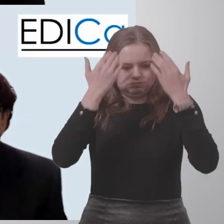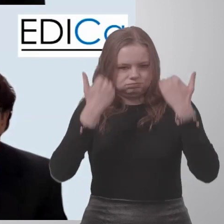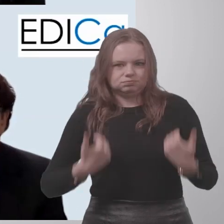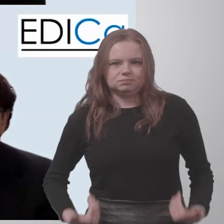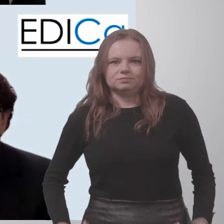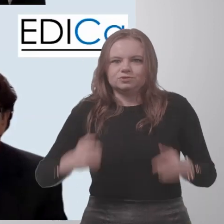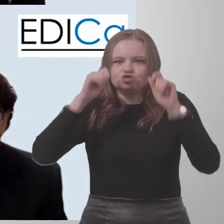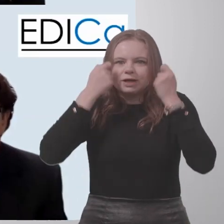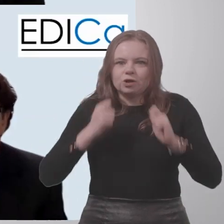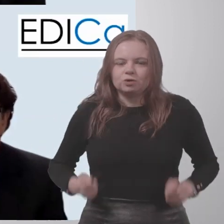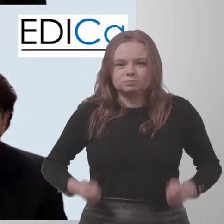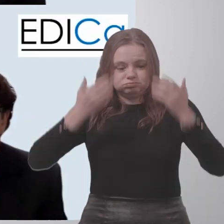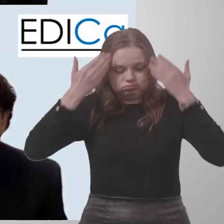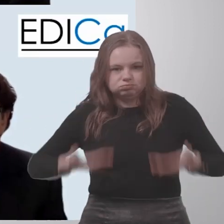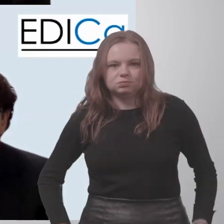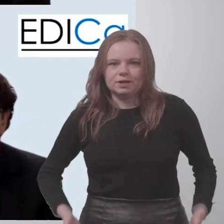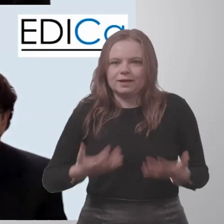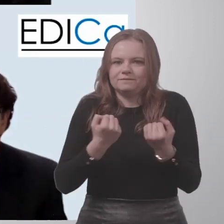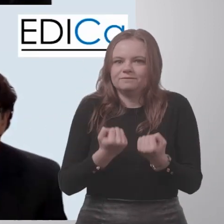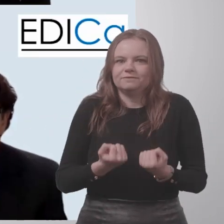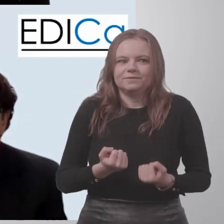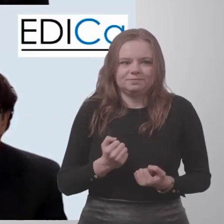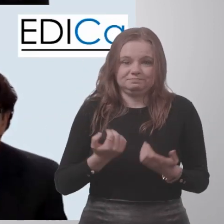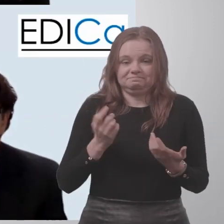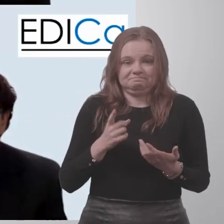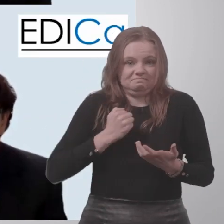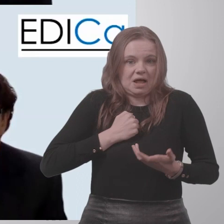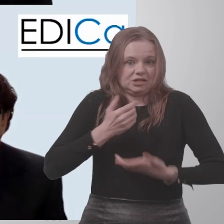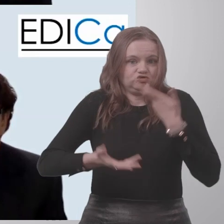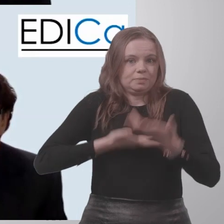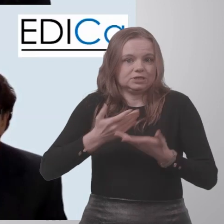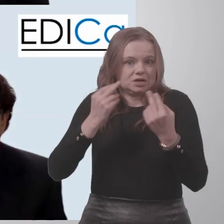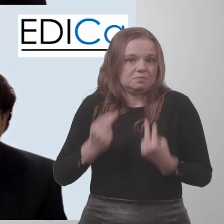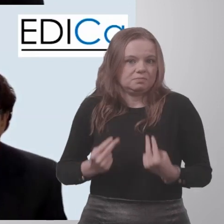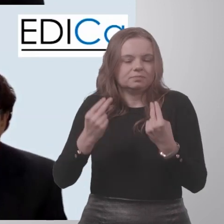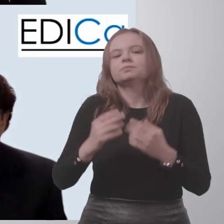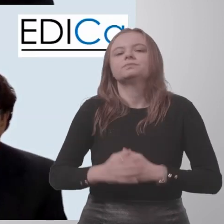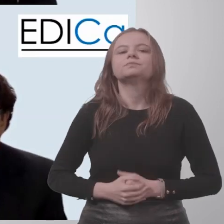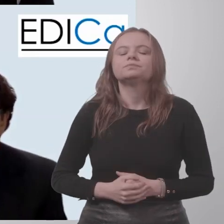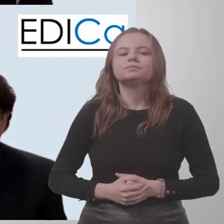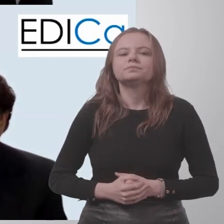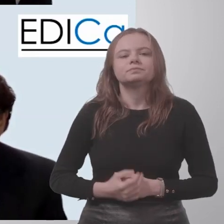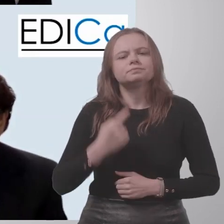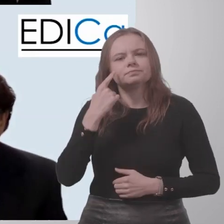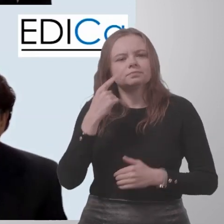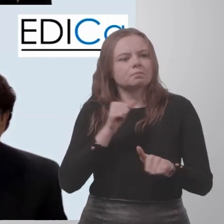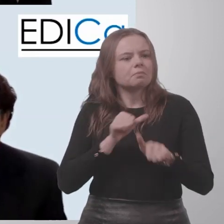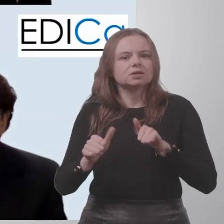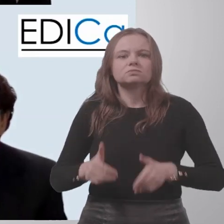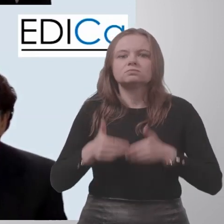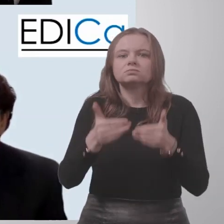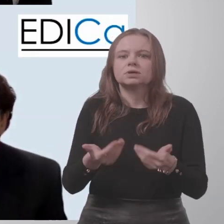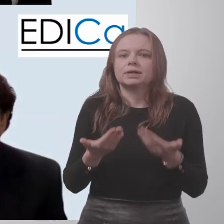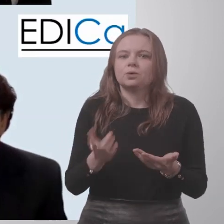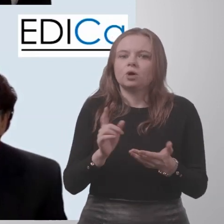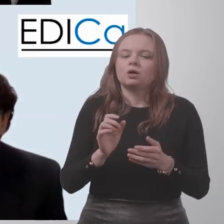thigh length dreadlocks. So that is my descriptor. And I guess the best thing to kind of do